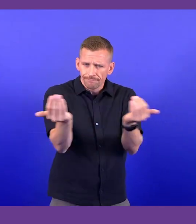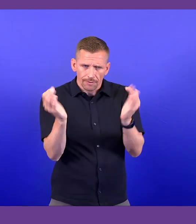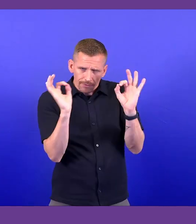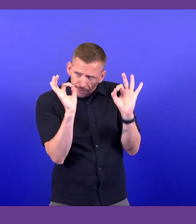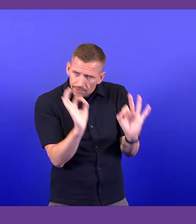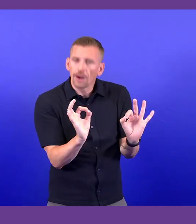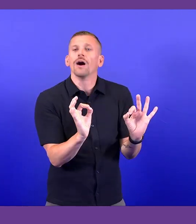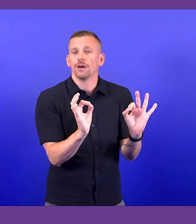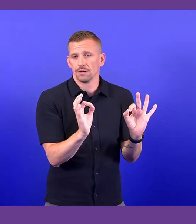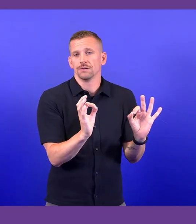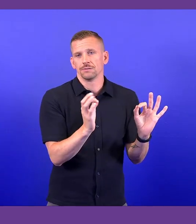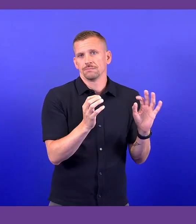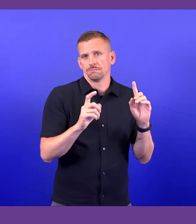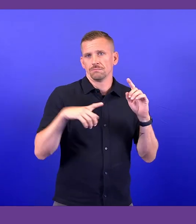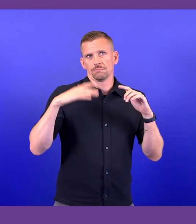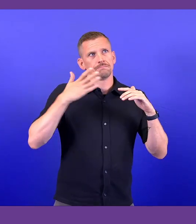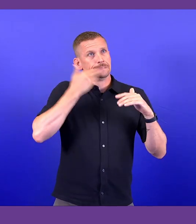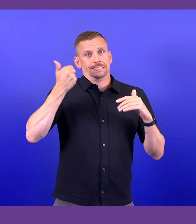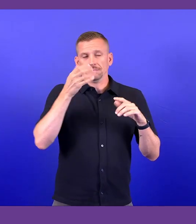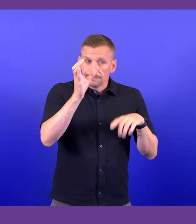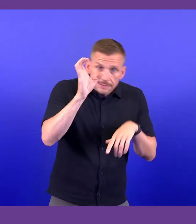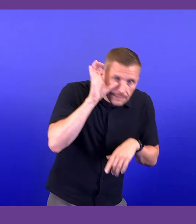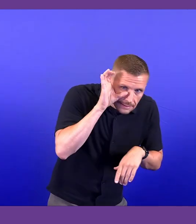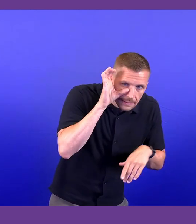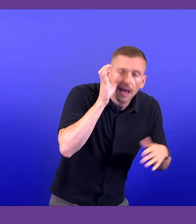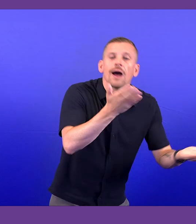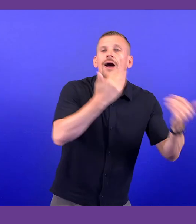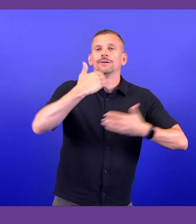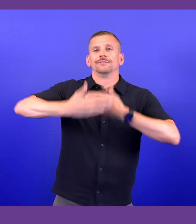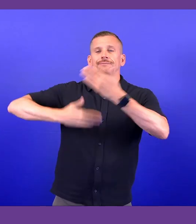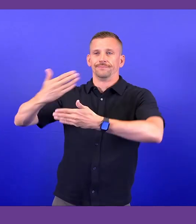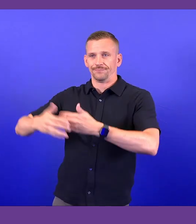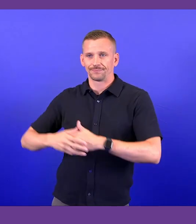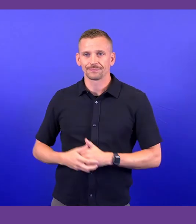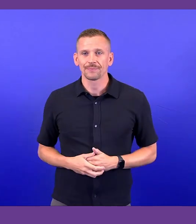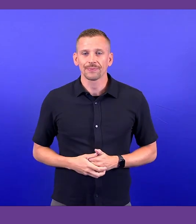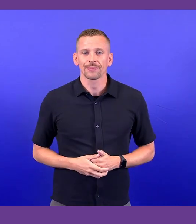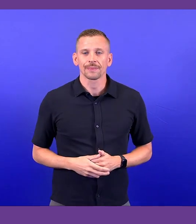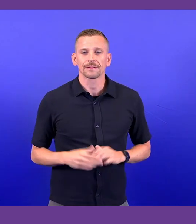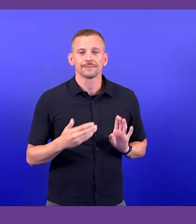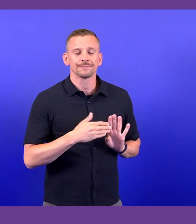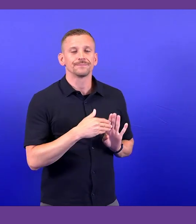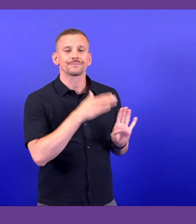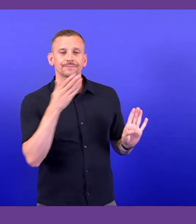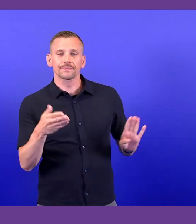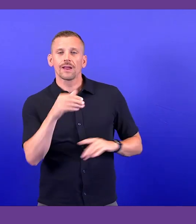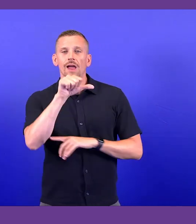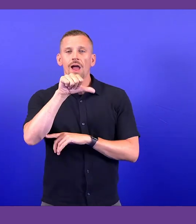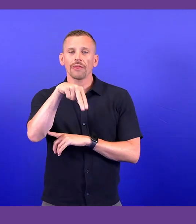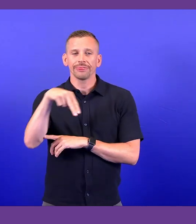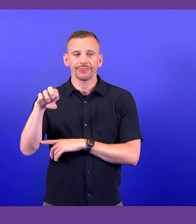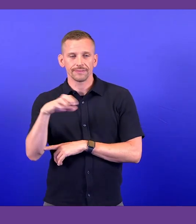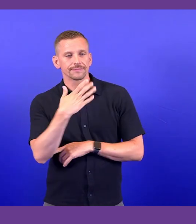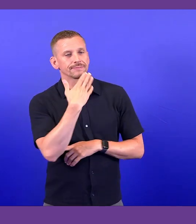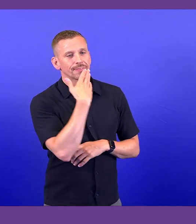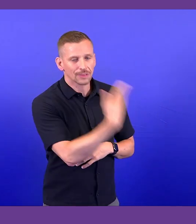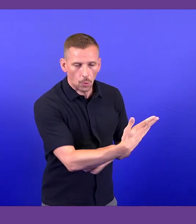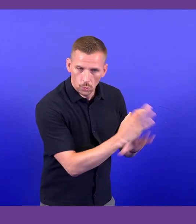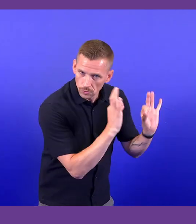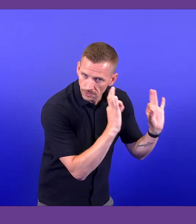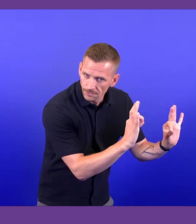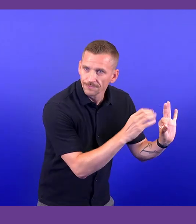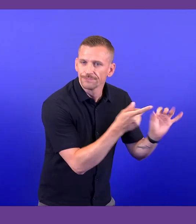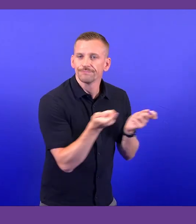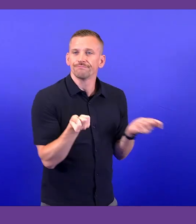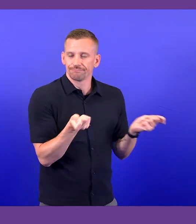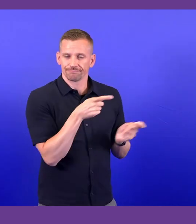Thank you. I think it's so important that there is continuity between different rail companies, and it's possible to make a journey across